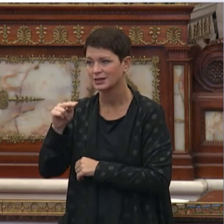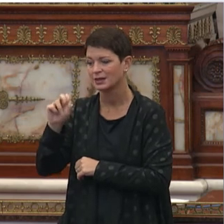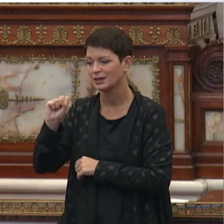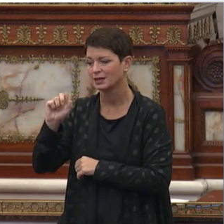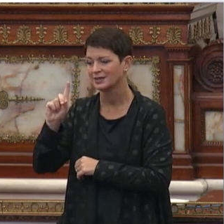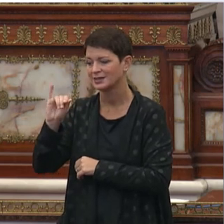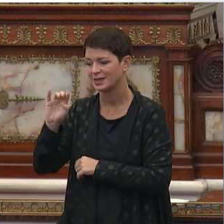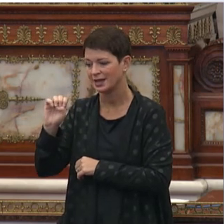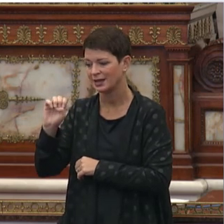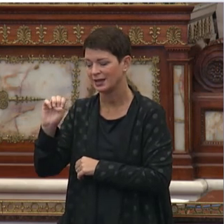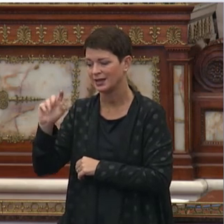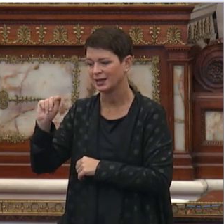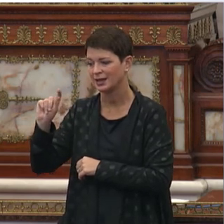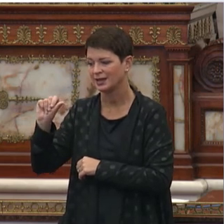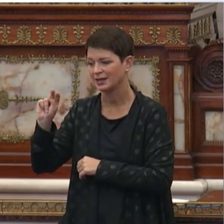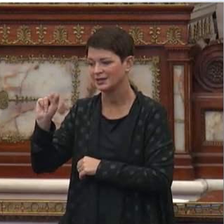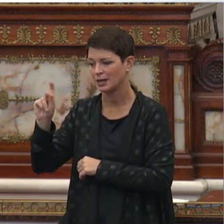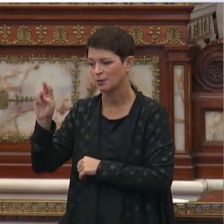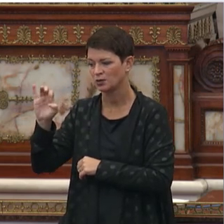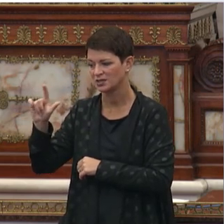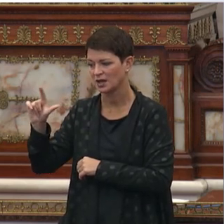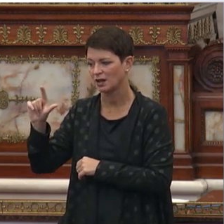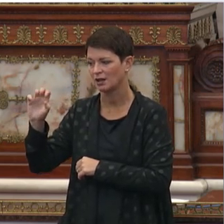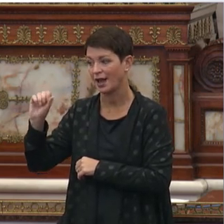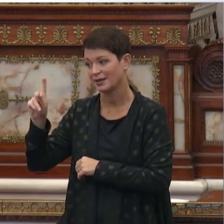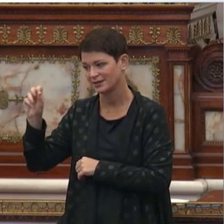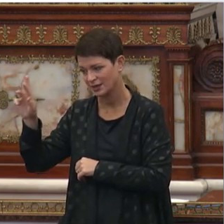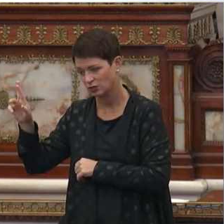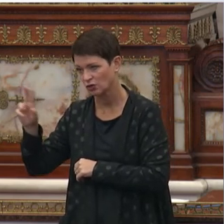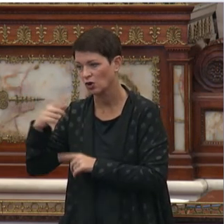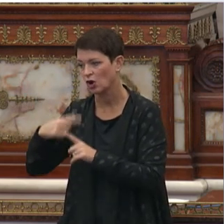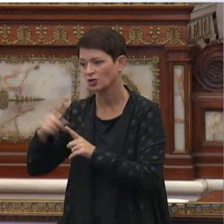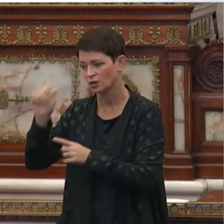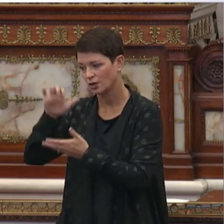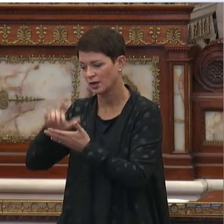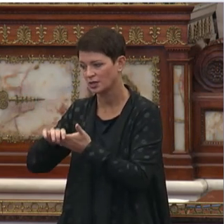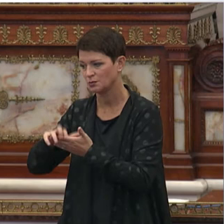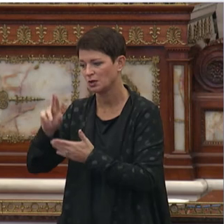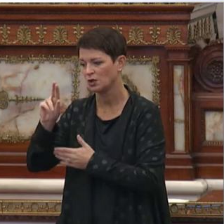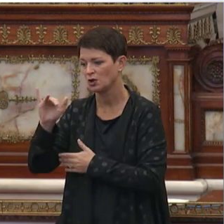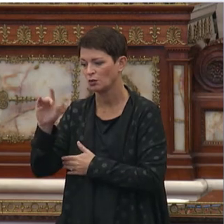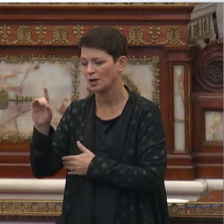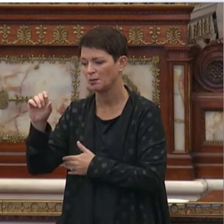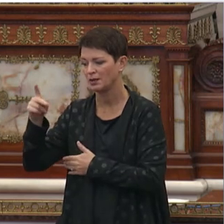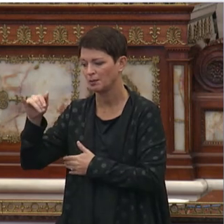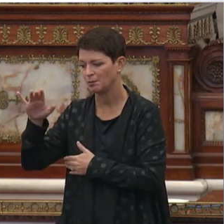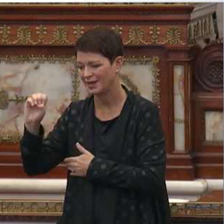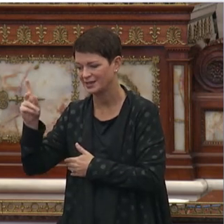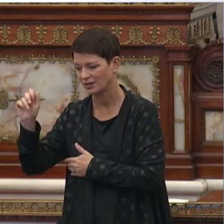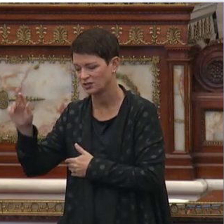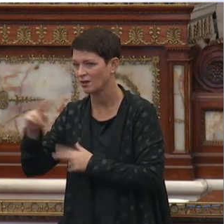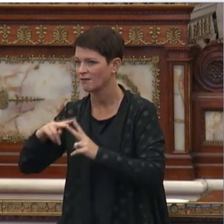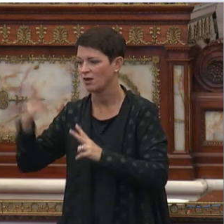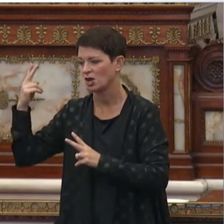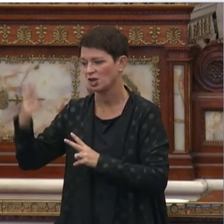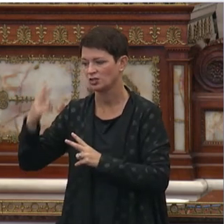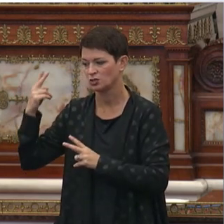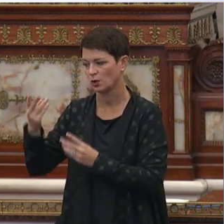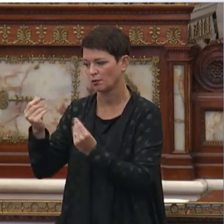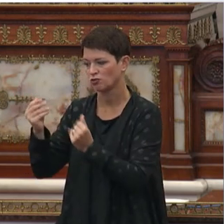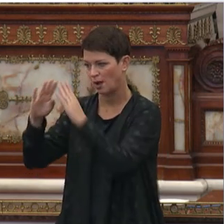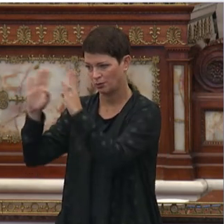Sadie Tana Moselle Alexander, also her husband, Raymond Pace Alexander. Very historic